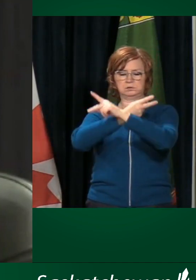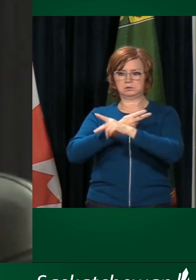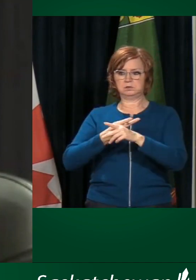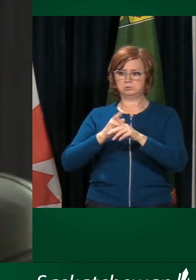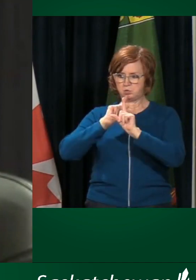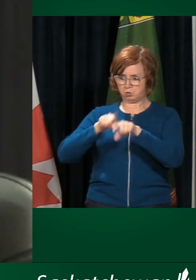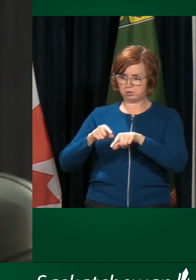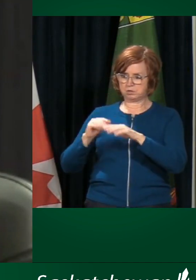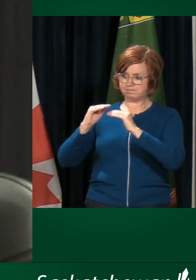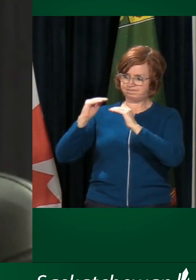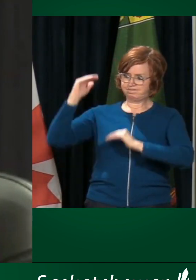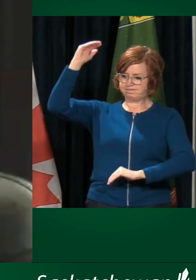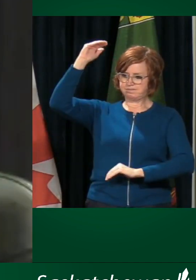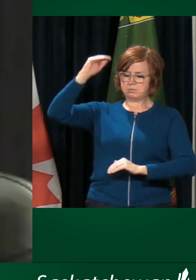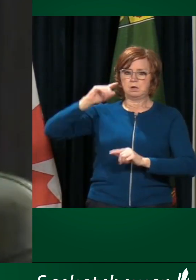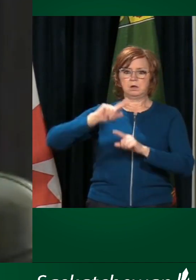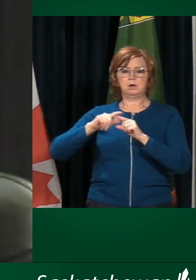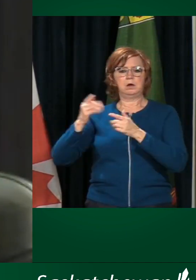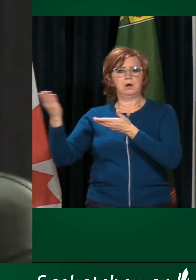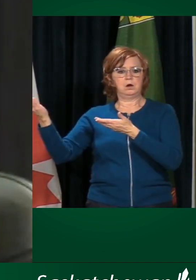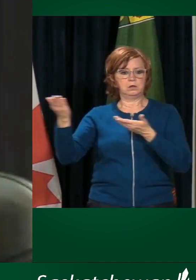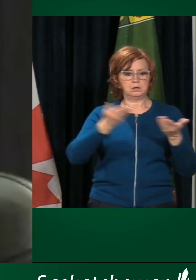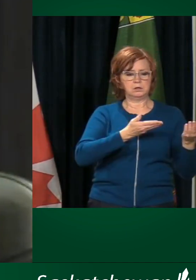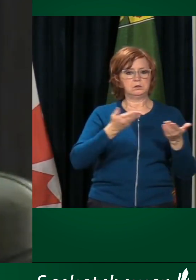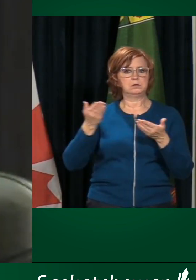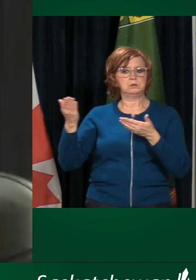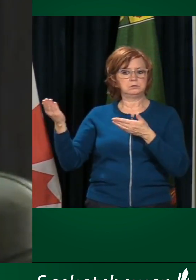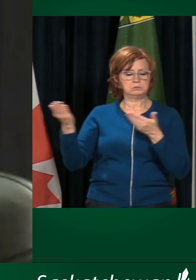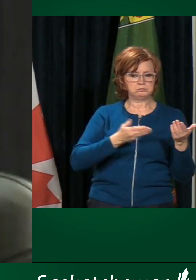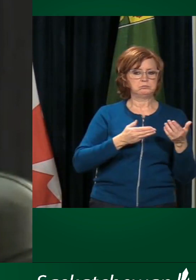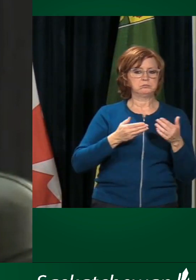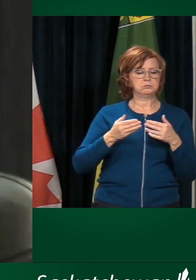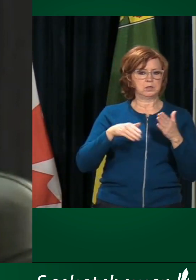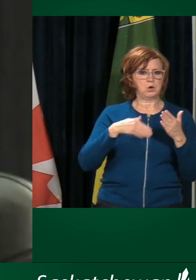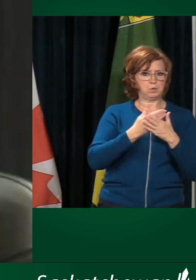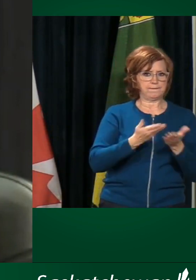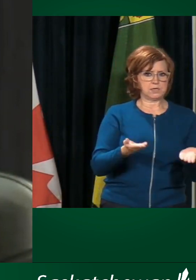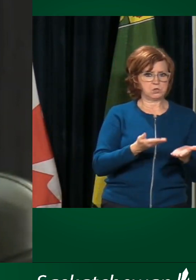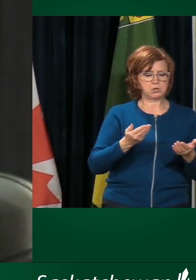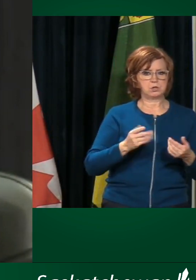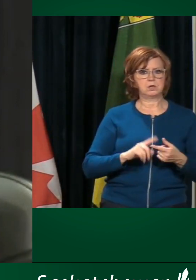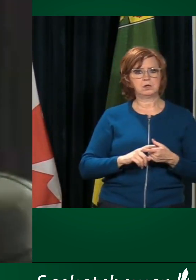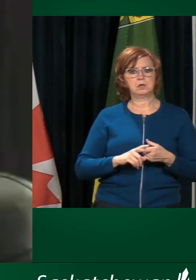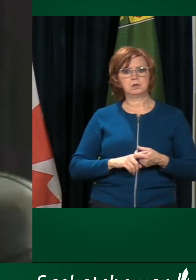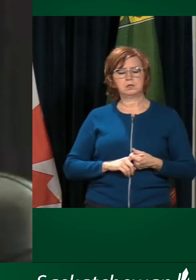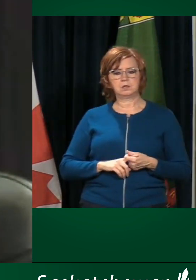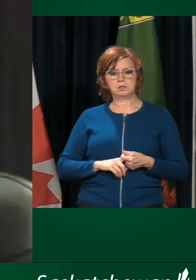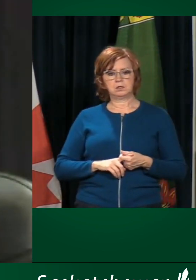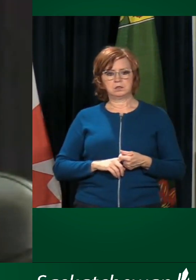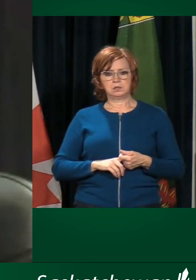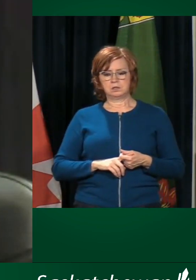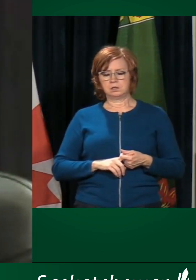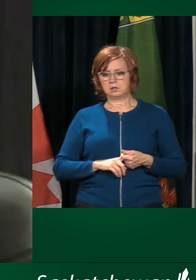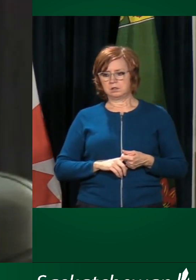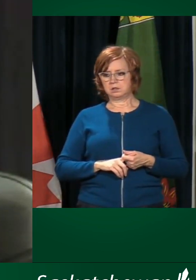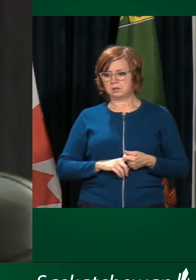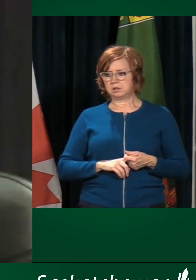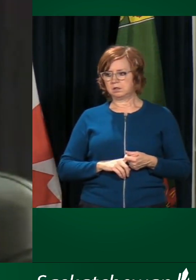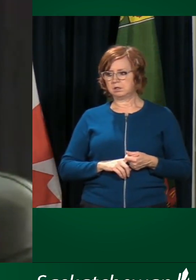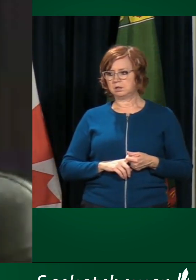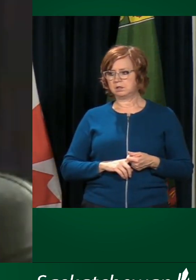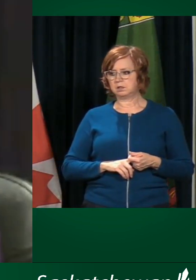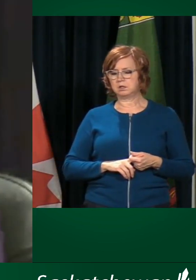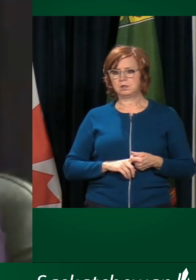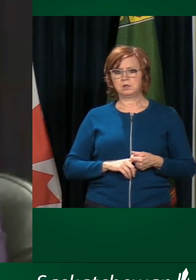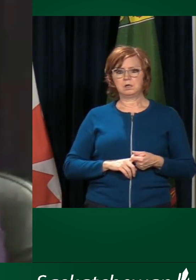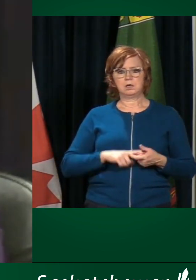see things trickle in. As an example, part of our strategy around monitoring